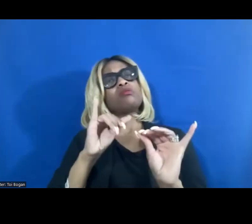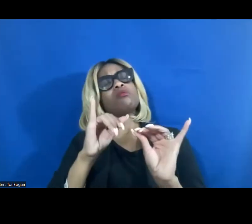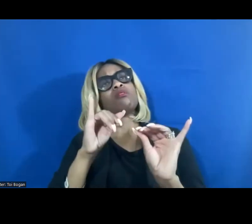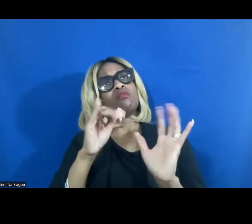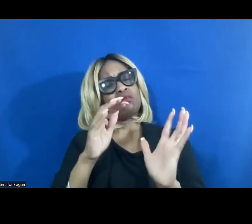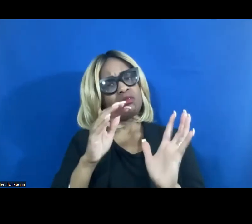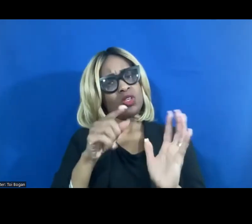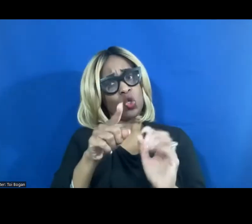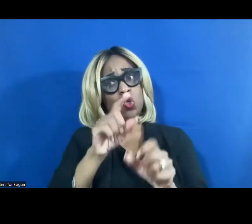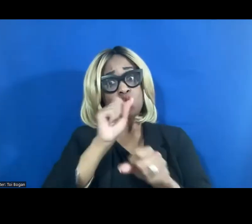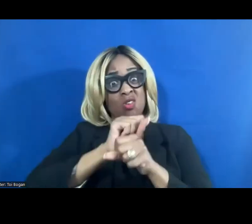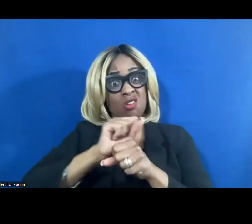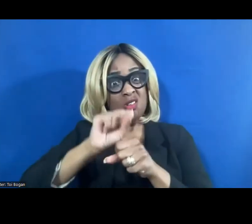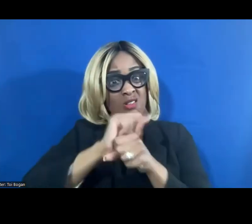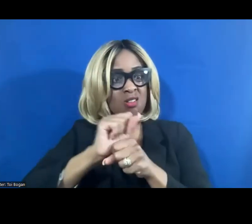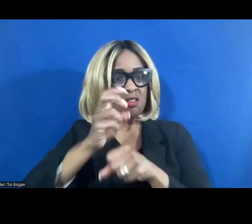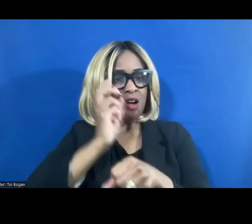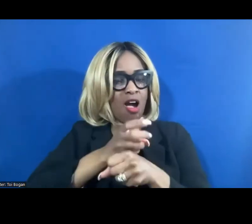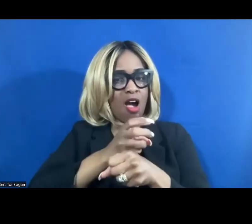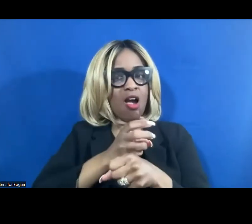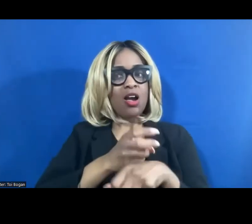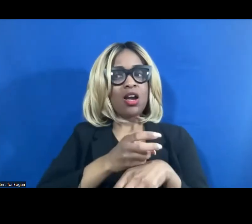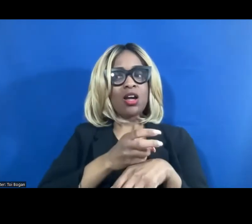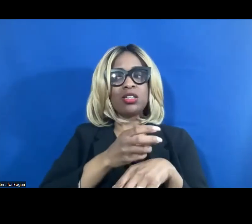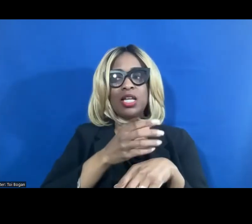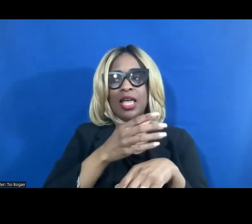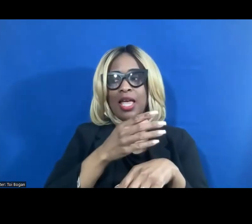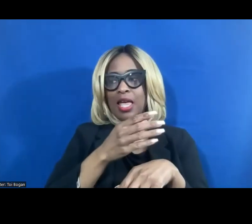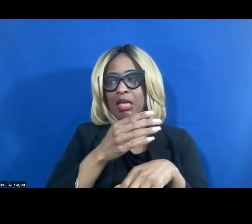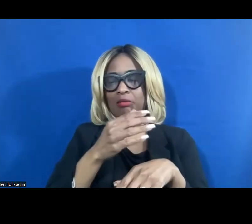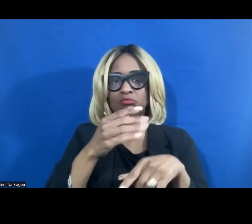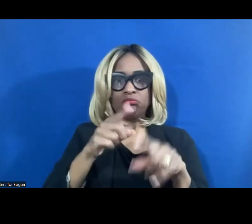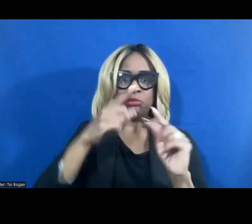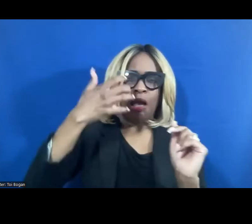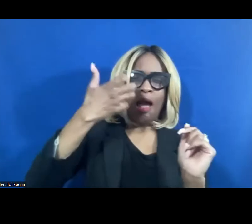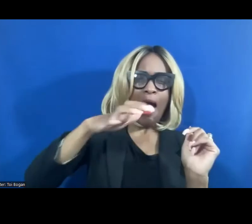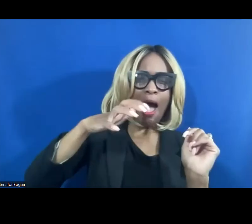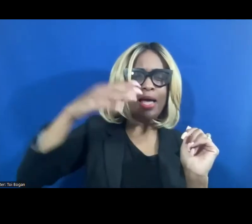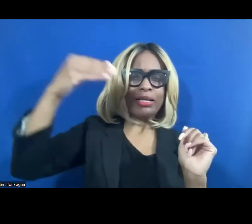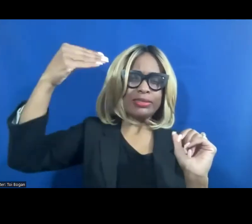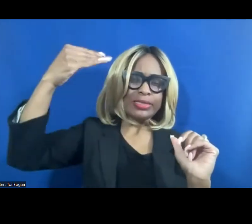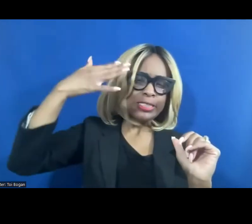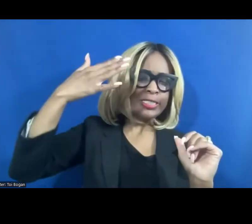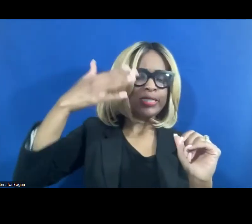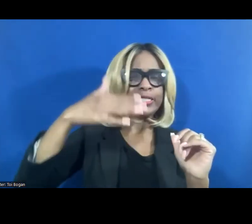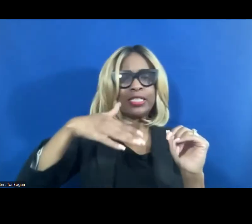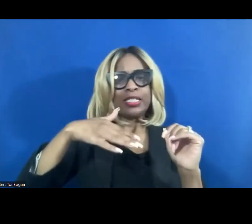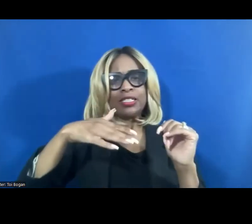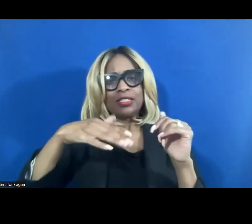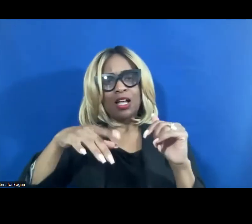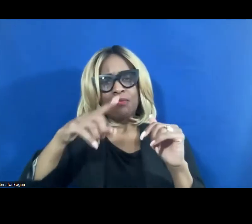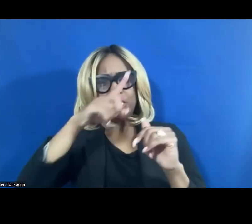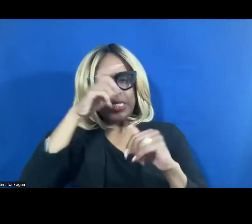working strenuously in very hot, peak late summer times to pick